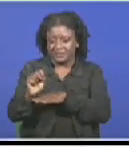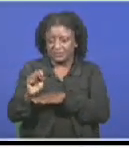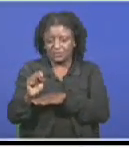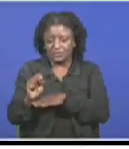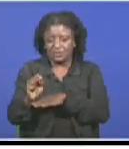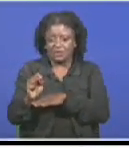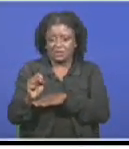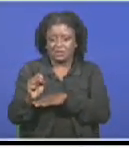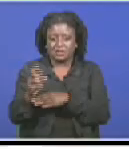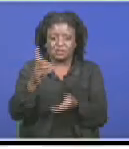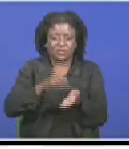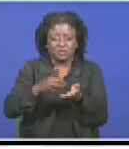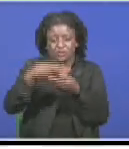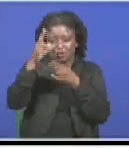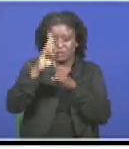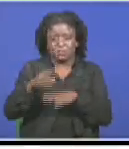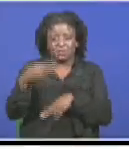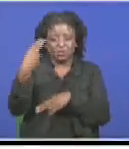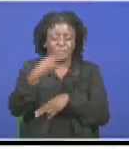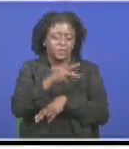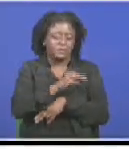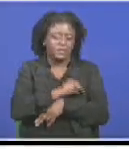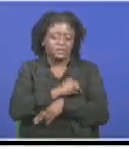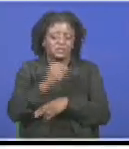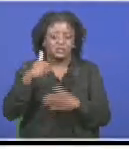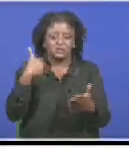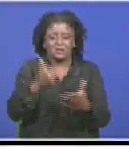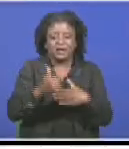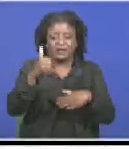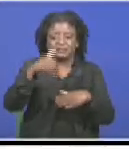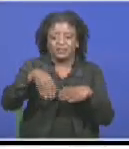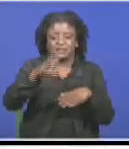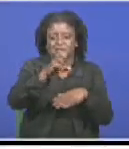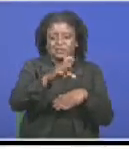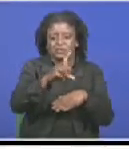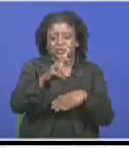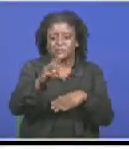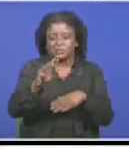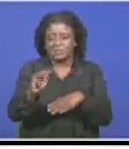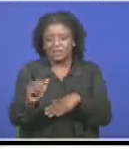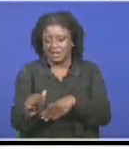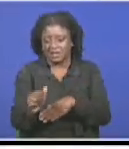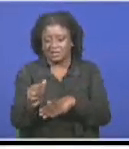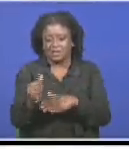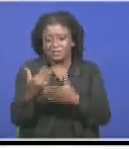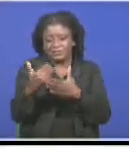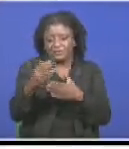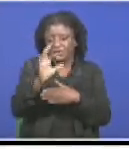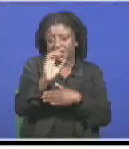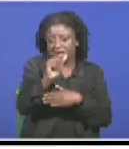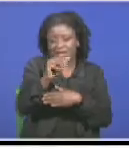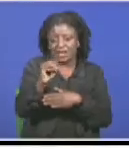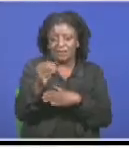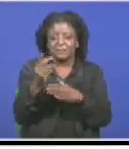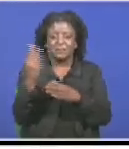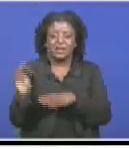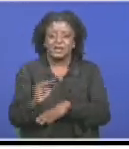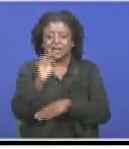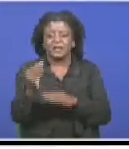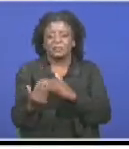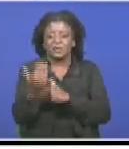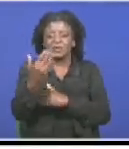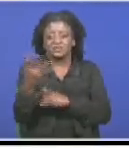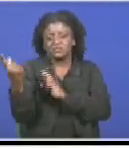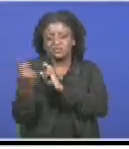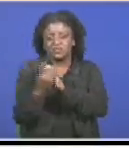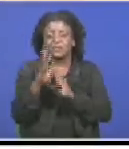Prime Minister Dr. The Honorable Hubert Minnis arrived at the Exuma International Airport in Georgetown shortly before 9 o'clock Monday morning and was greeted by a delegation of